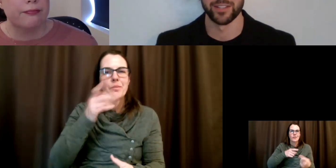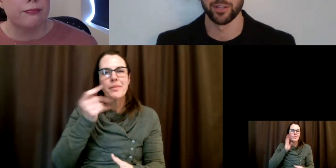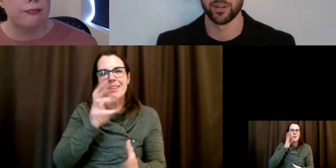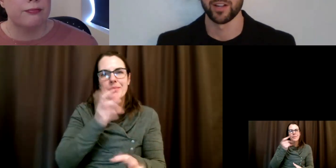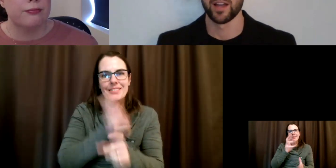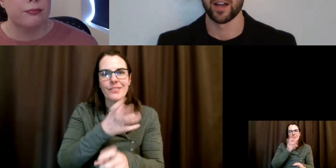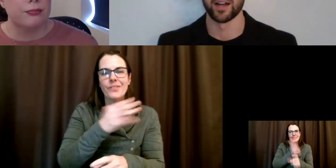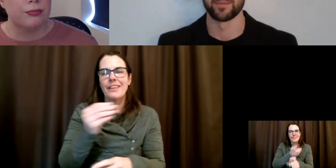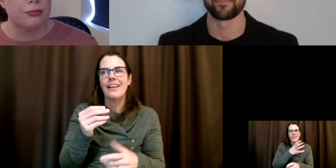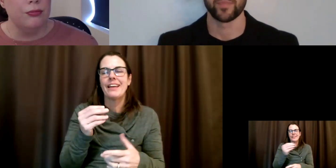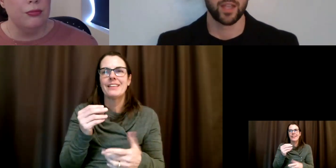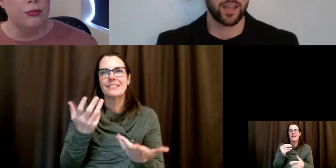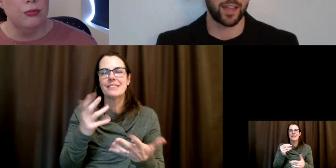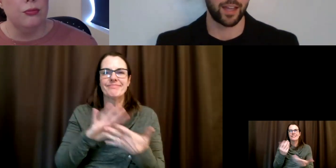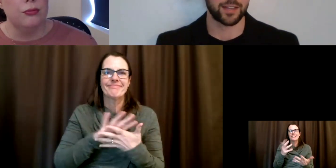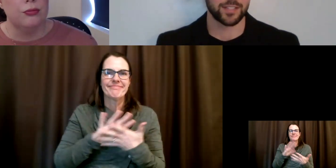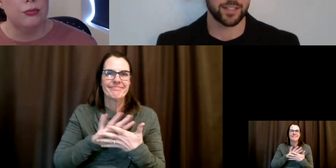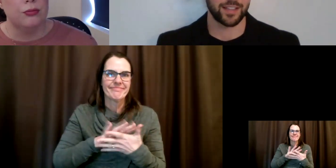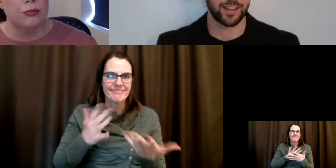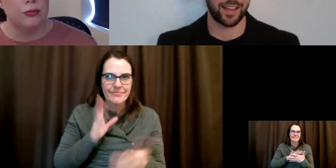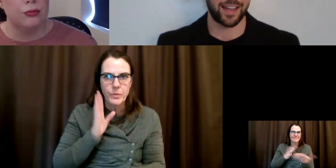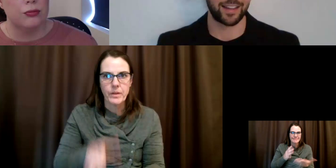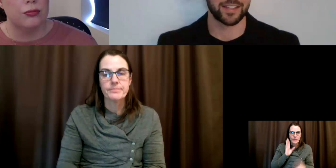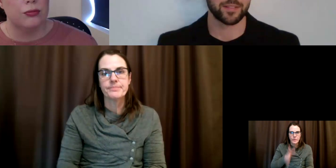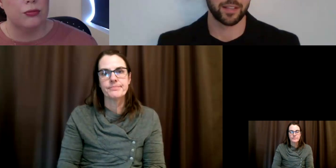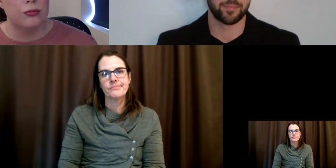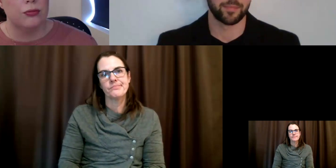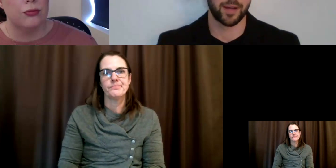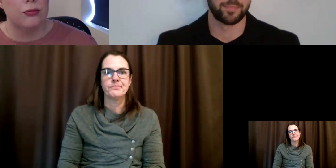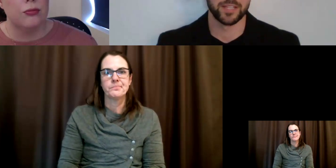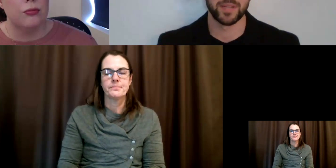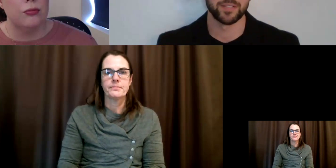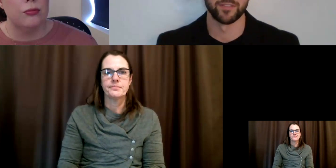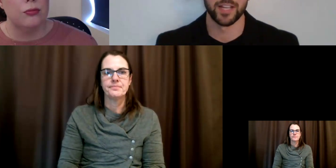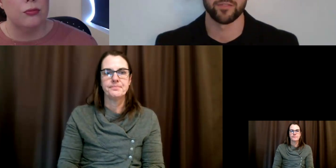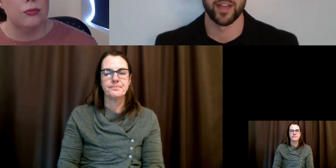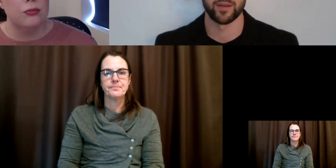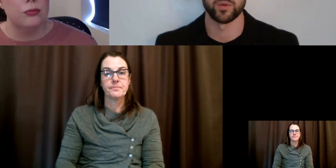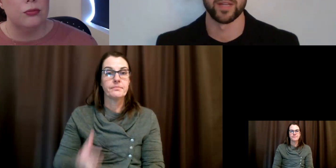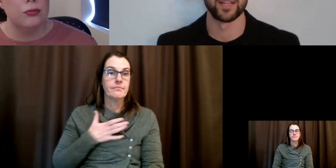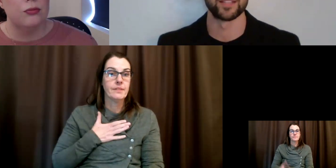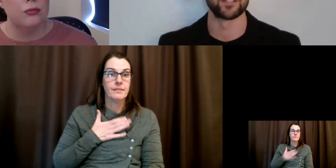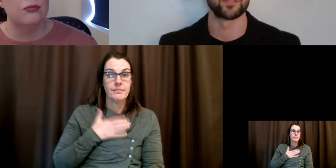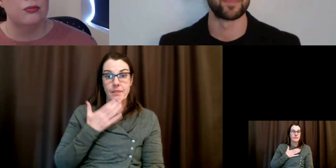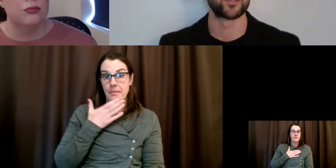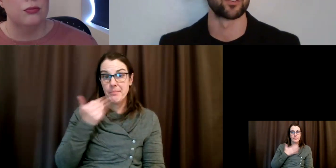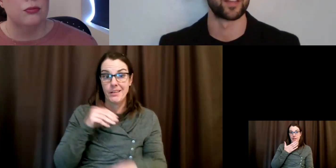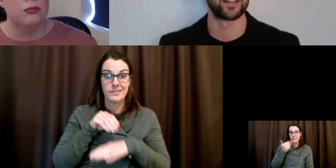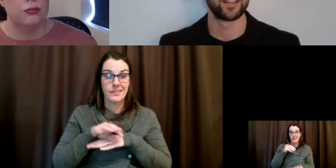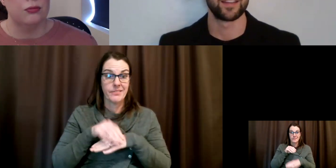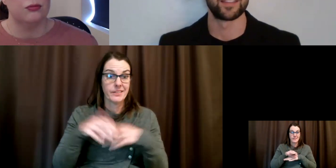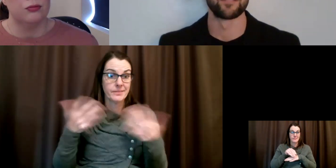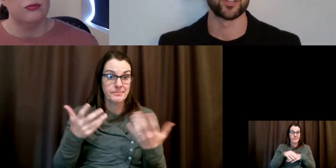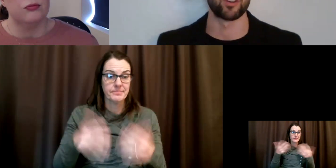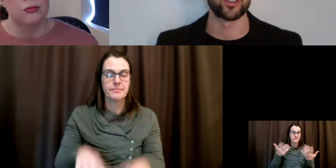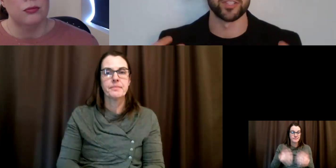and granular. Um, and I guess like my best piece of advice for that would be to make sure